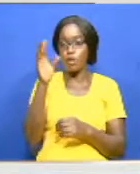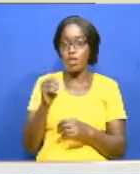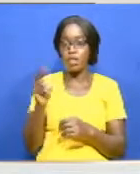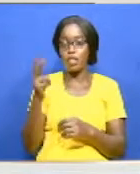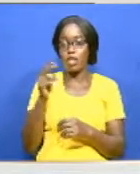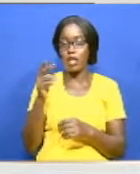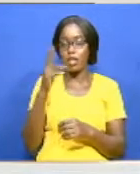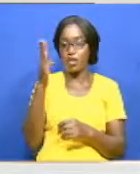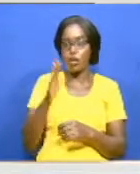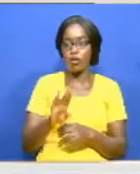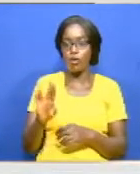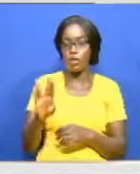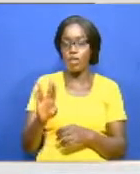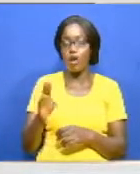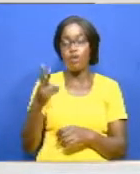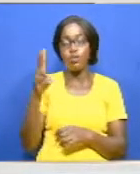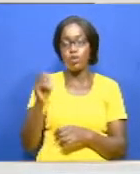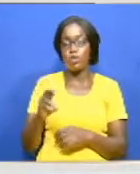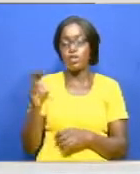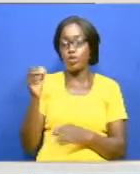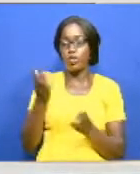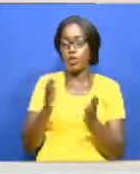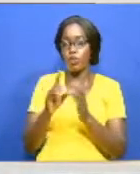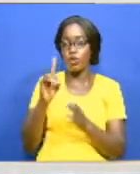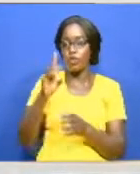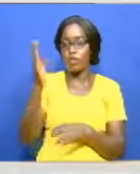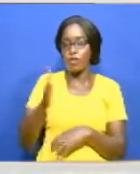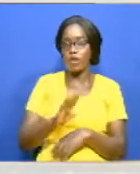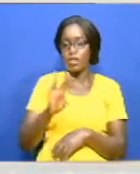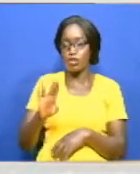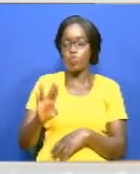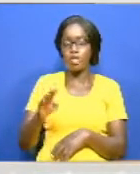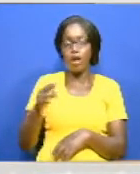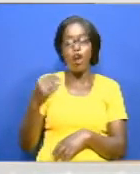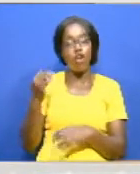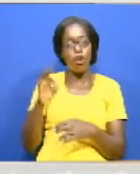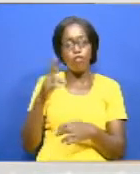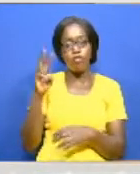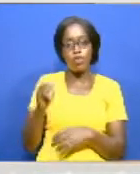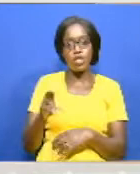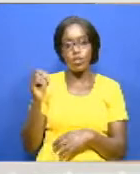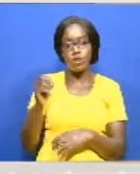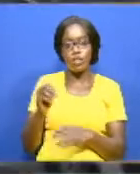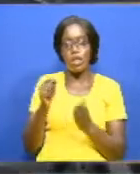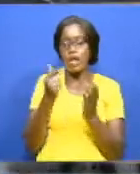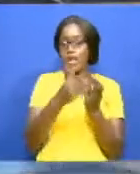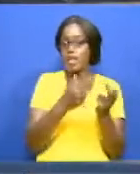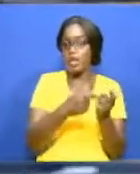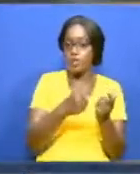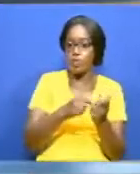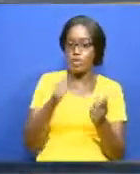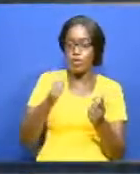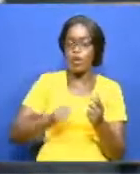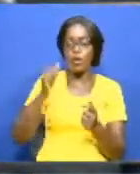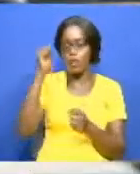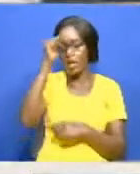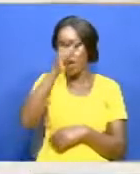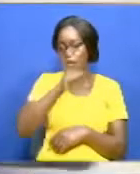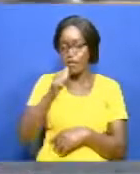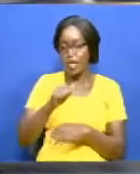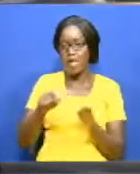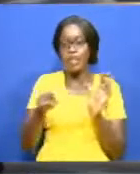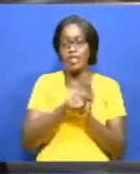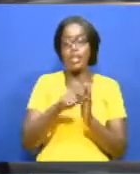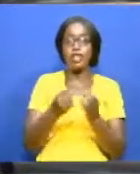2020 compared with the first quarter of 2020, Statistics South Africa said. All 10 manufacturing divisions reported negative growth